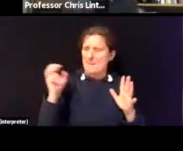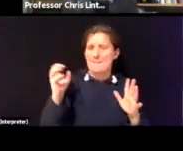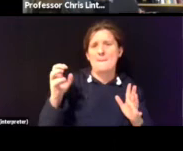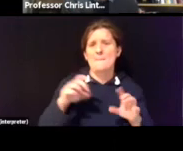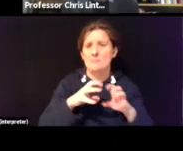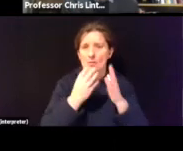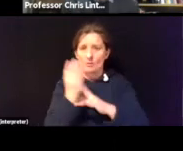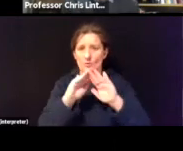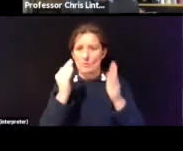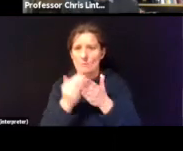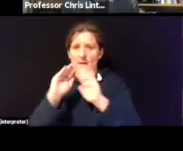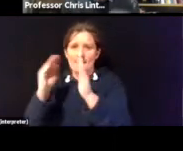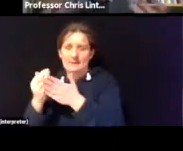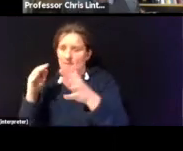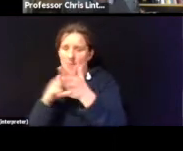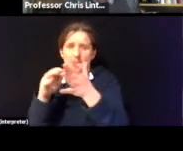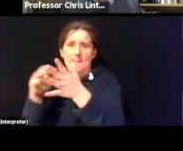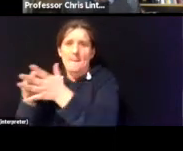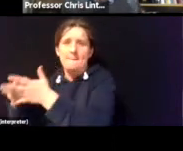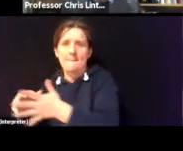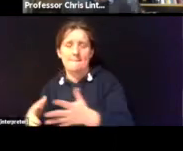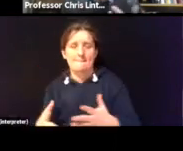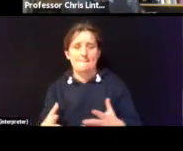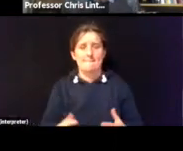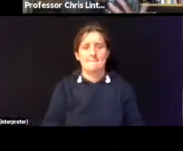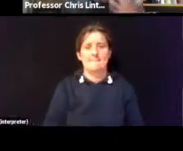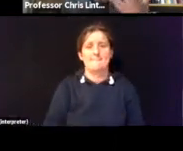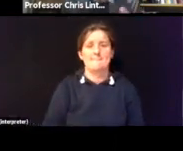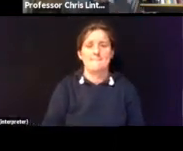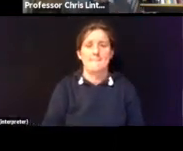through chaotic planet formation. It's now widely